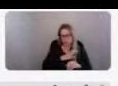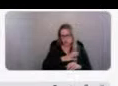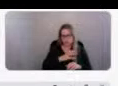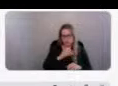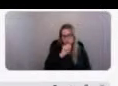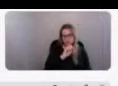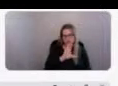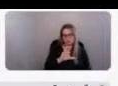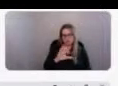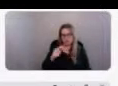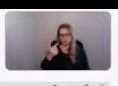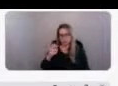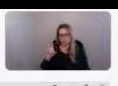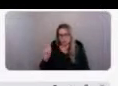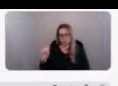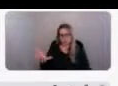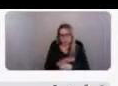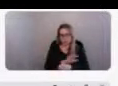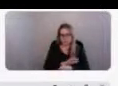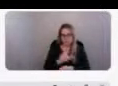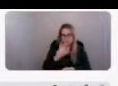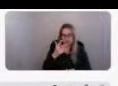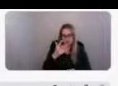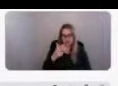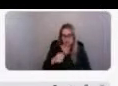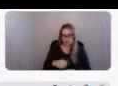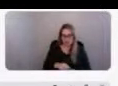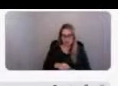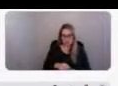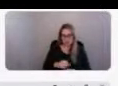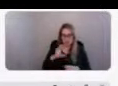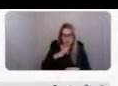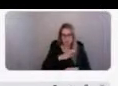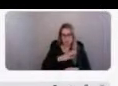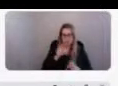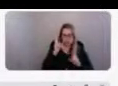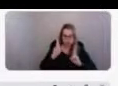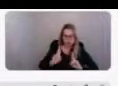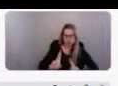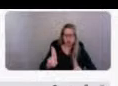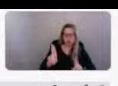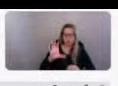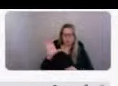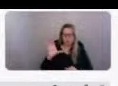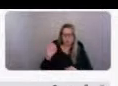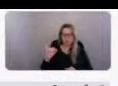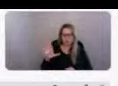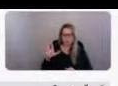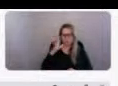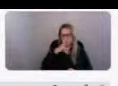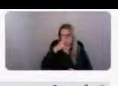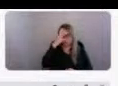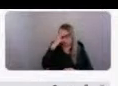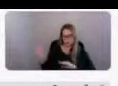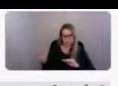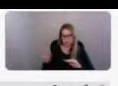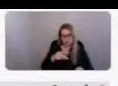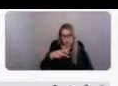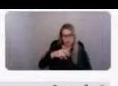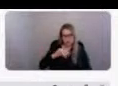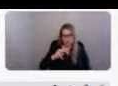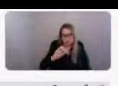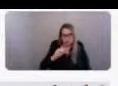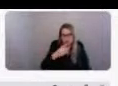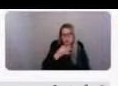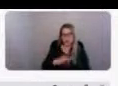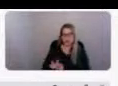be kept whole my third request is that the commission honor my community of interest my parents moved to pima county in the 1960s my family